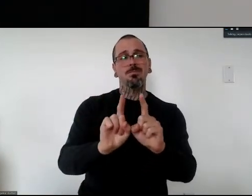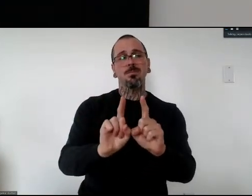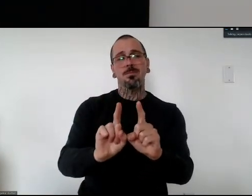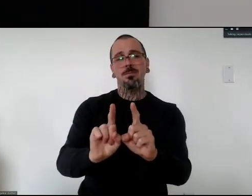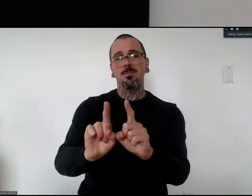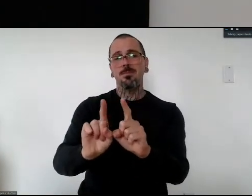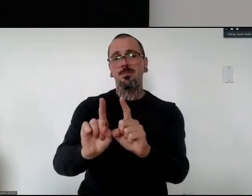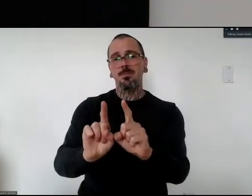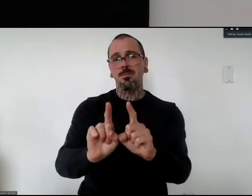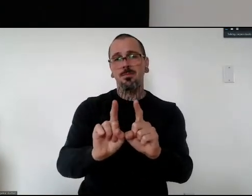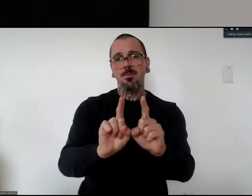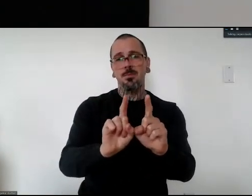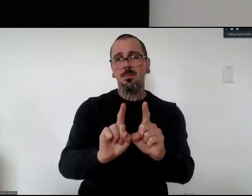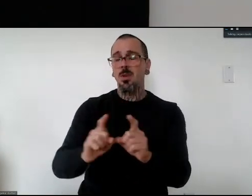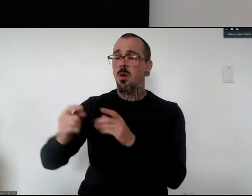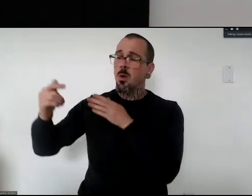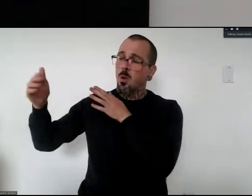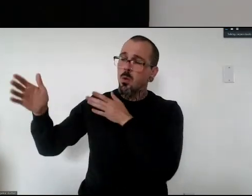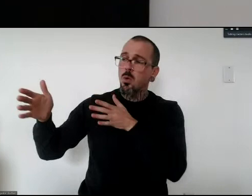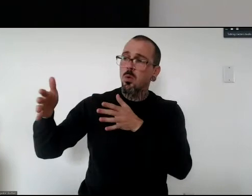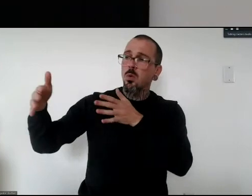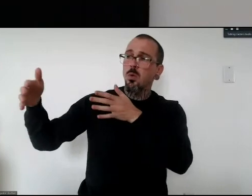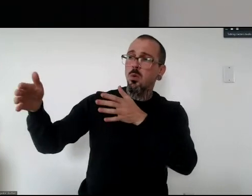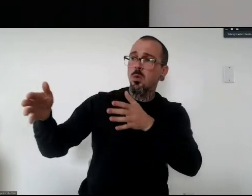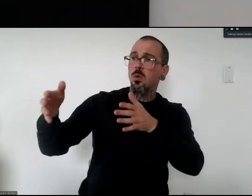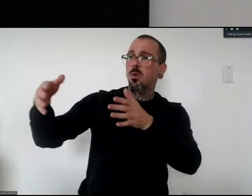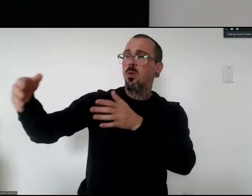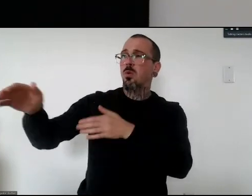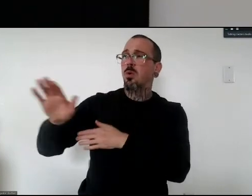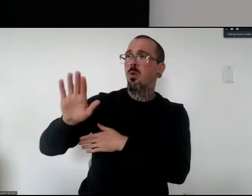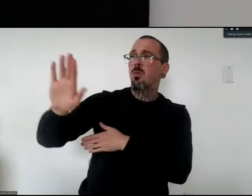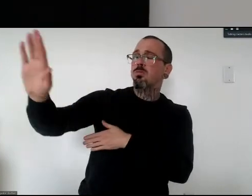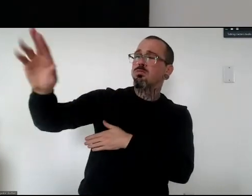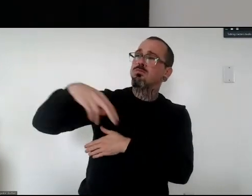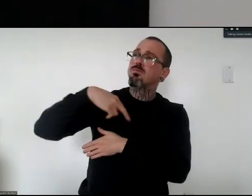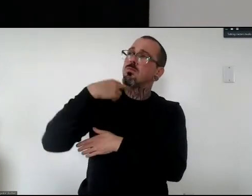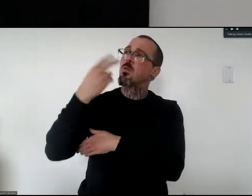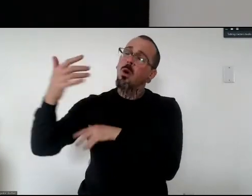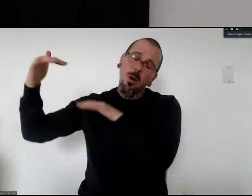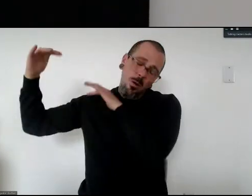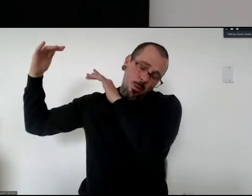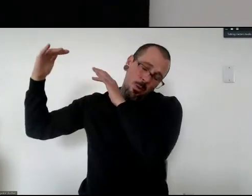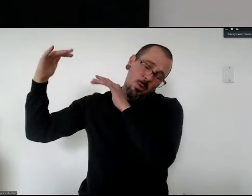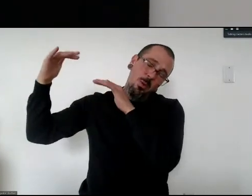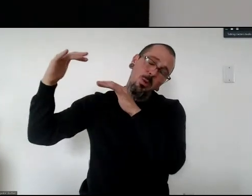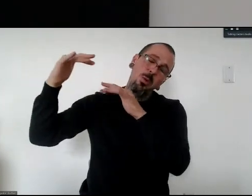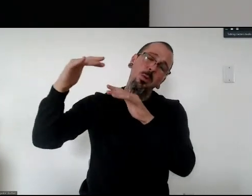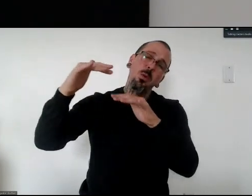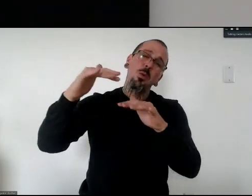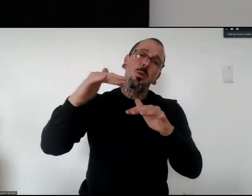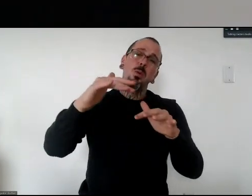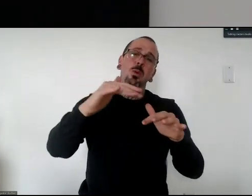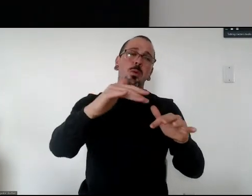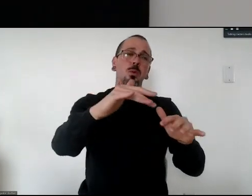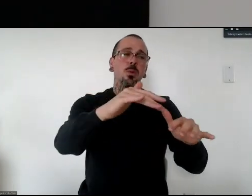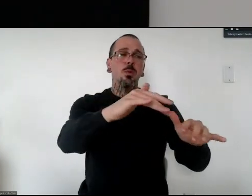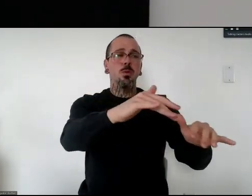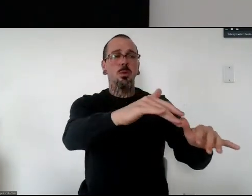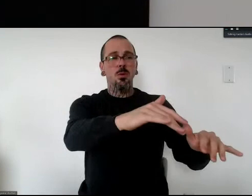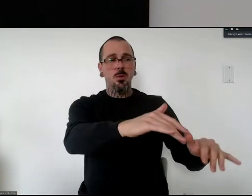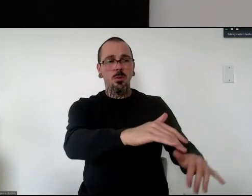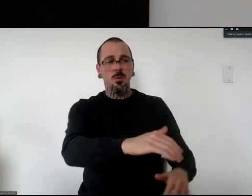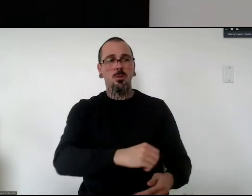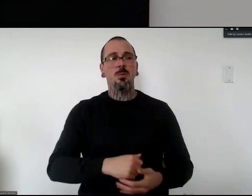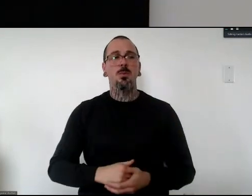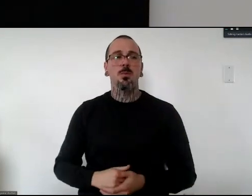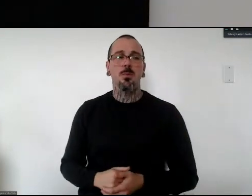I hear your voice on the breeze, and I know that